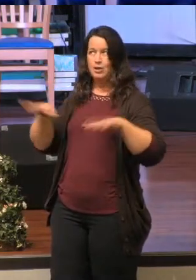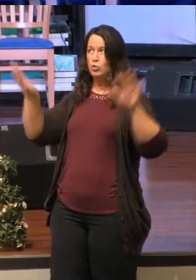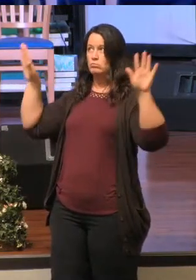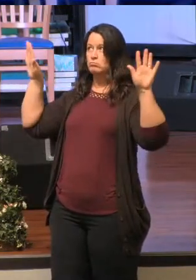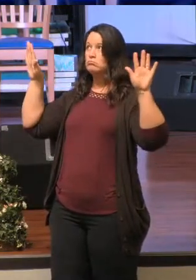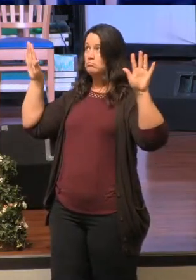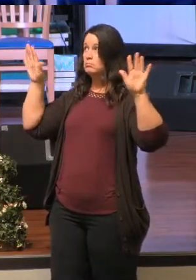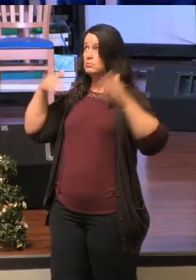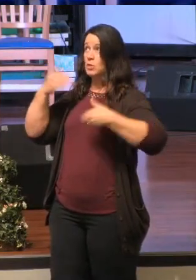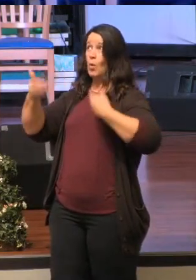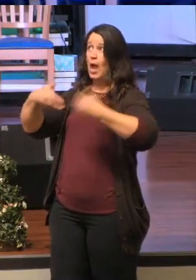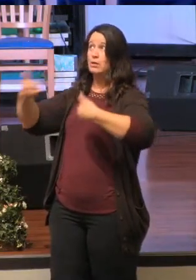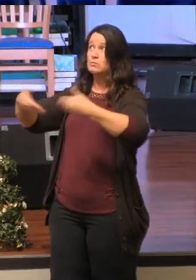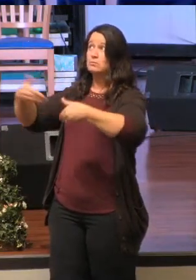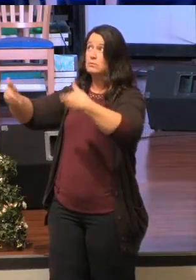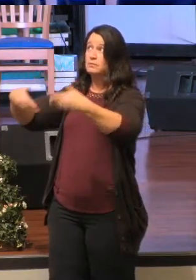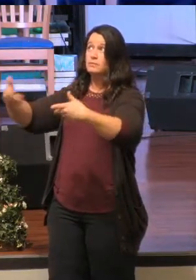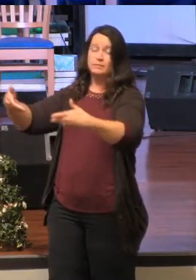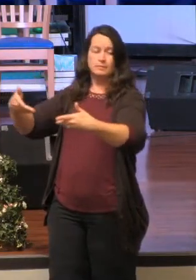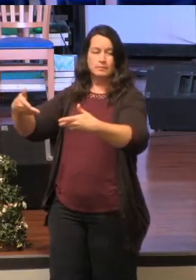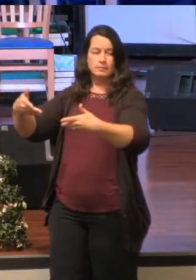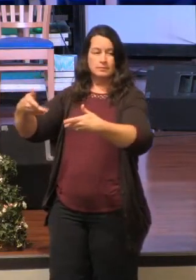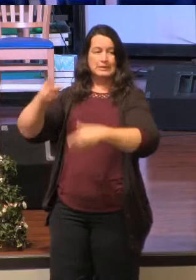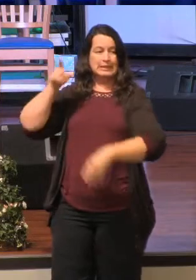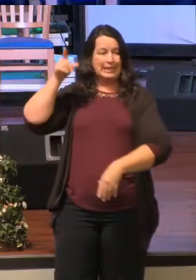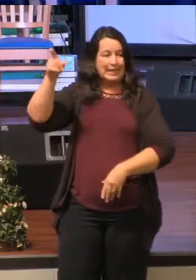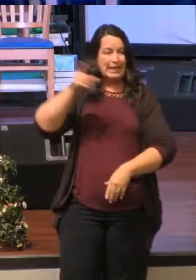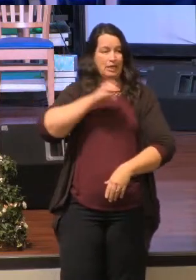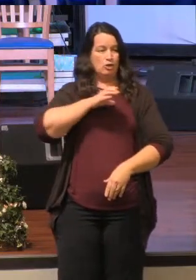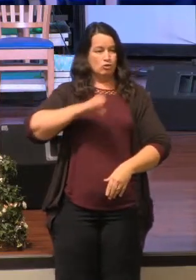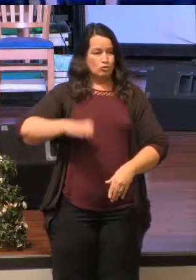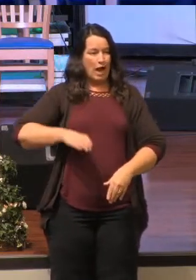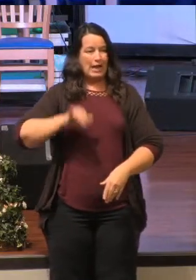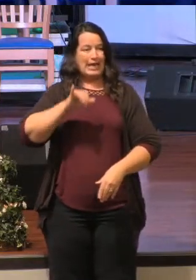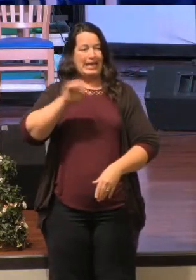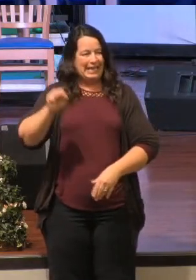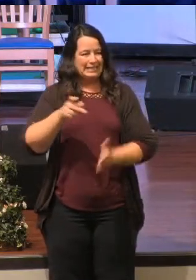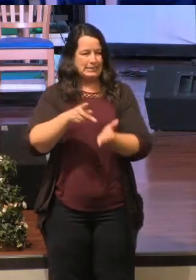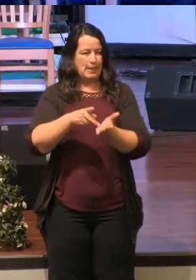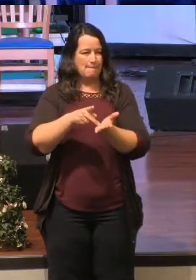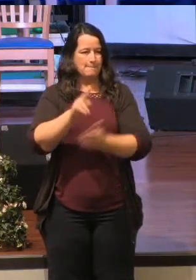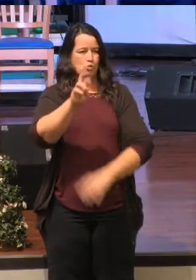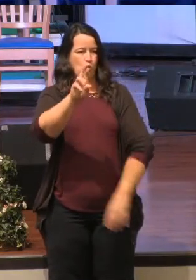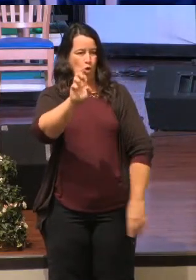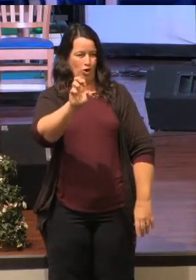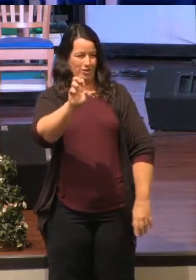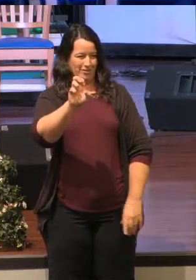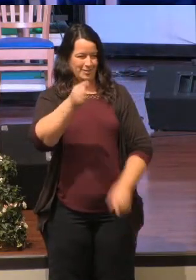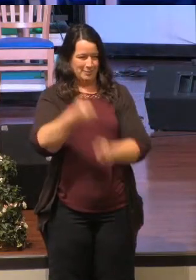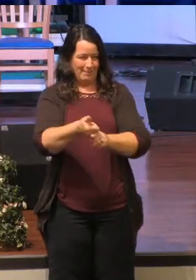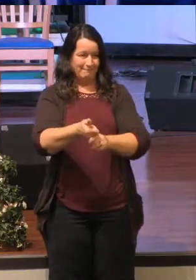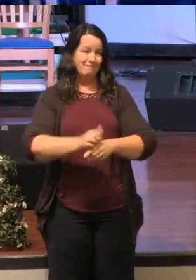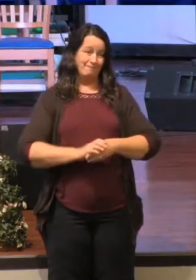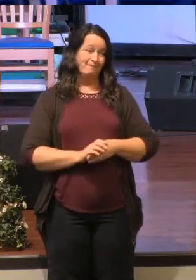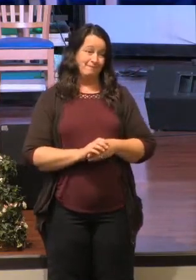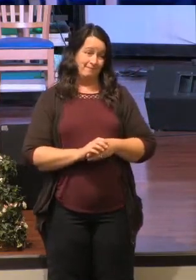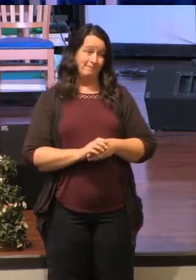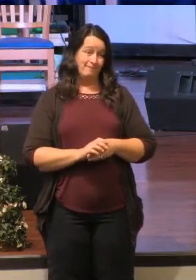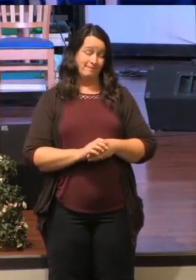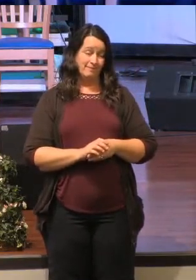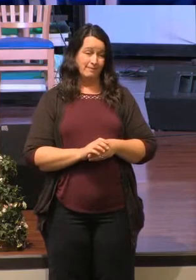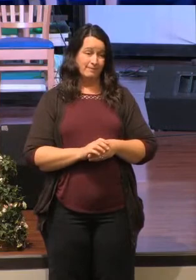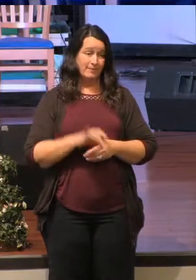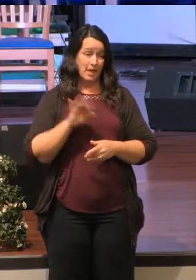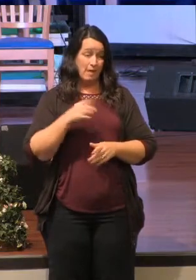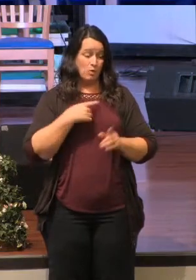Even, here's how that verse ends, even as He, Christ, is pure. Back to 1 John 3:3. Everyone who has this hope